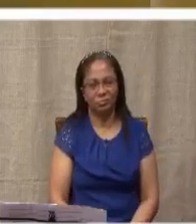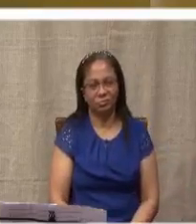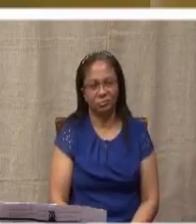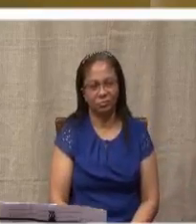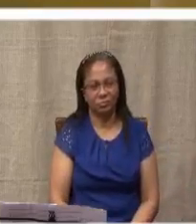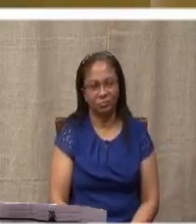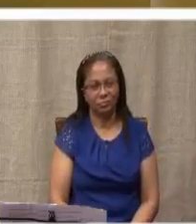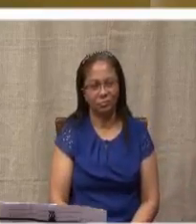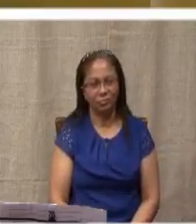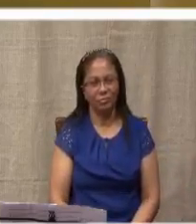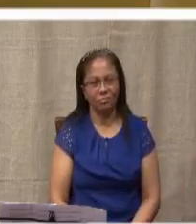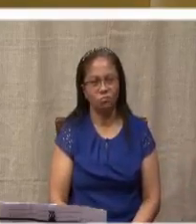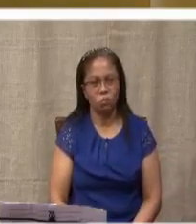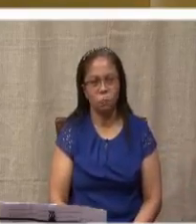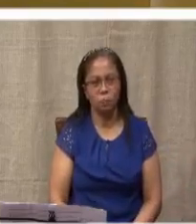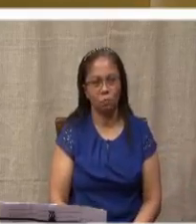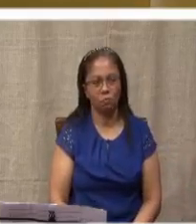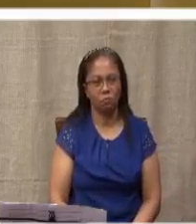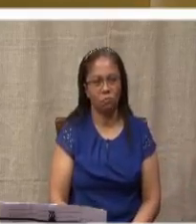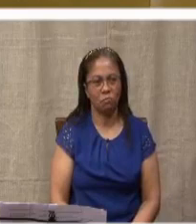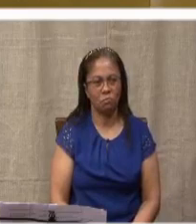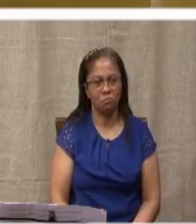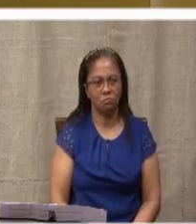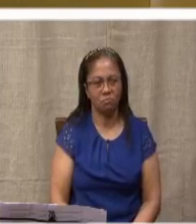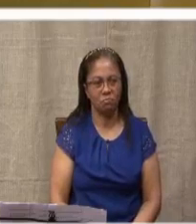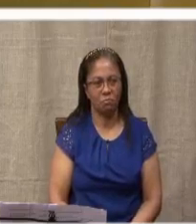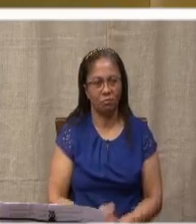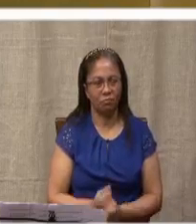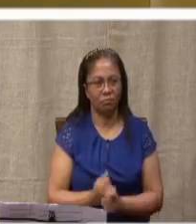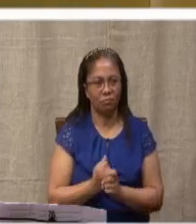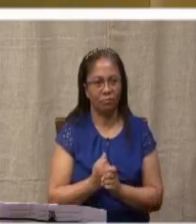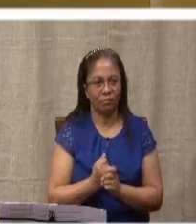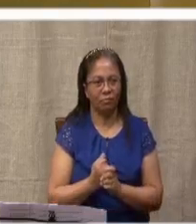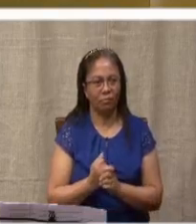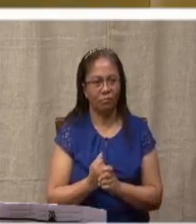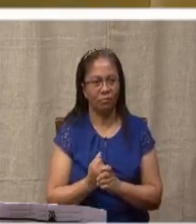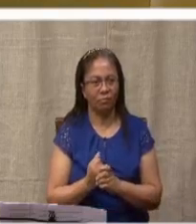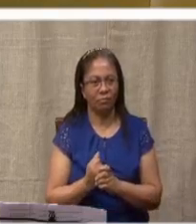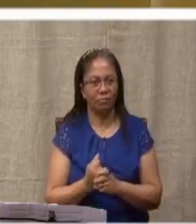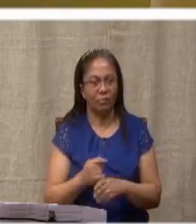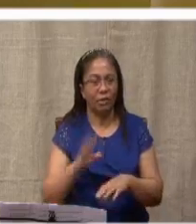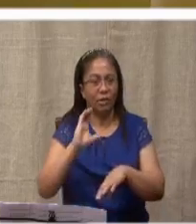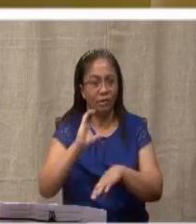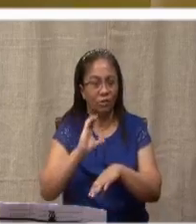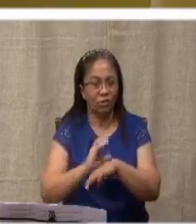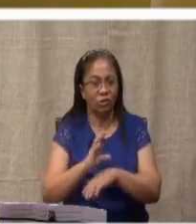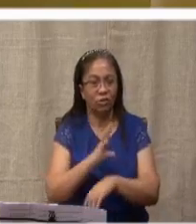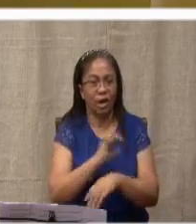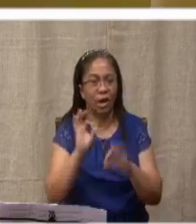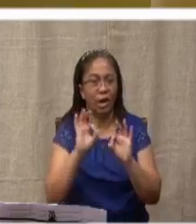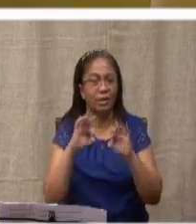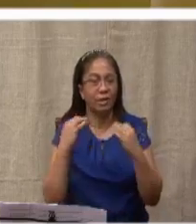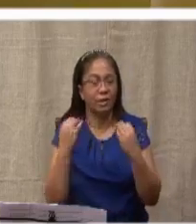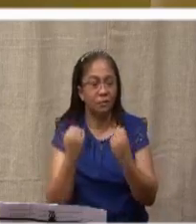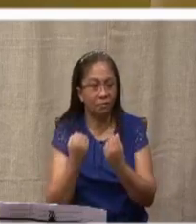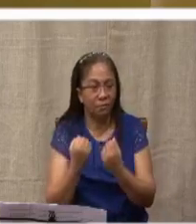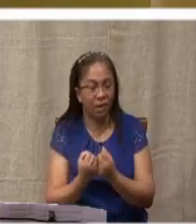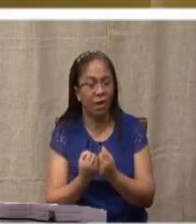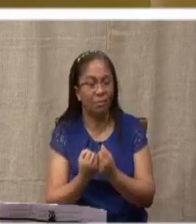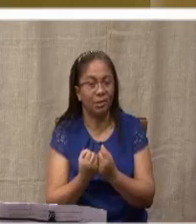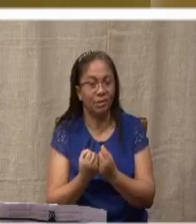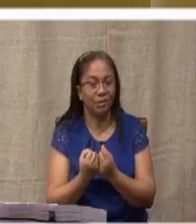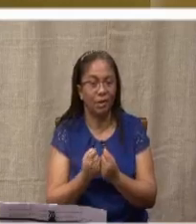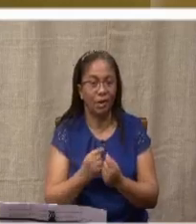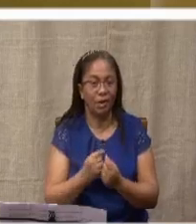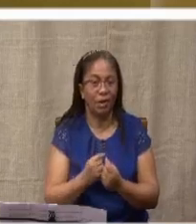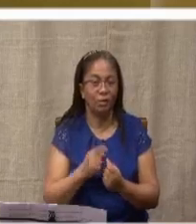the ailment in the church and the ailment in the family are mirror images of the deepest challenge that we're facing